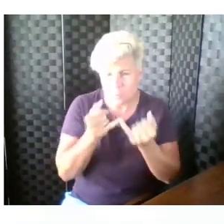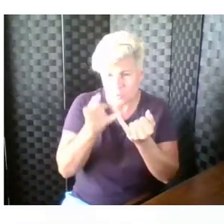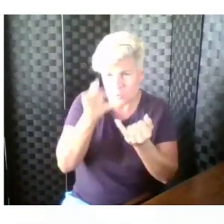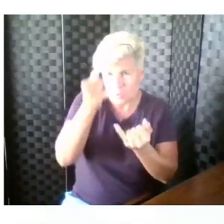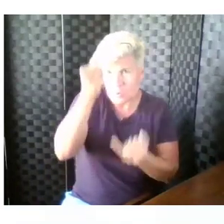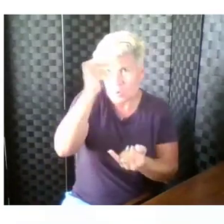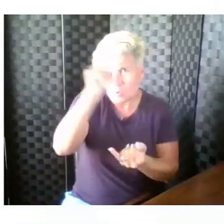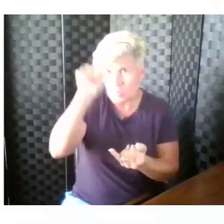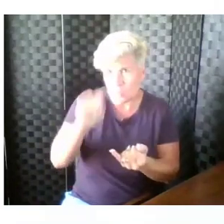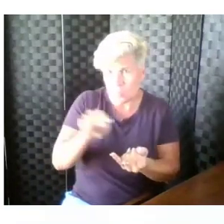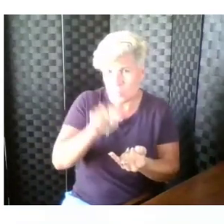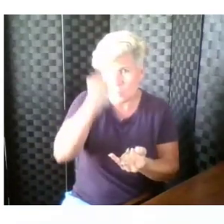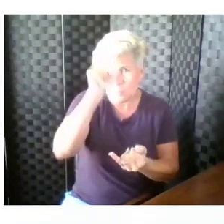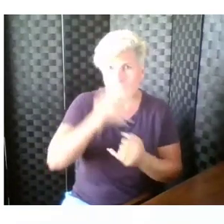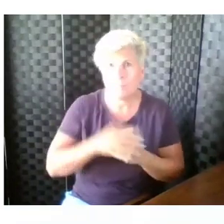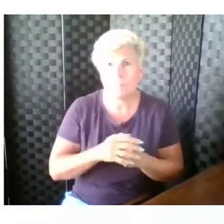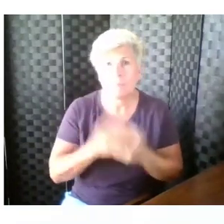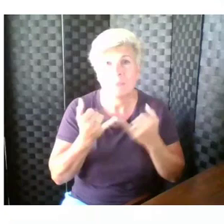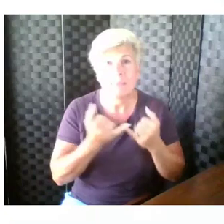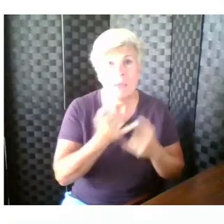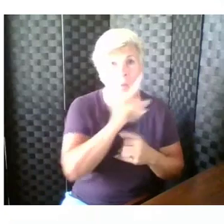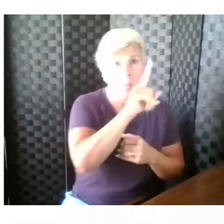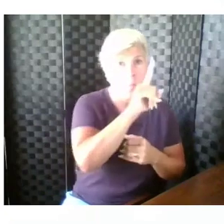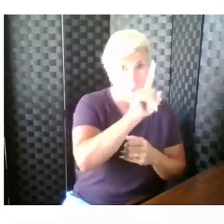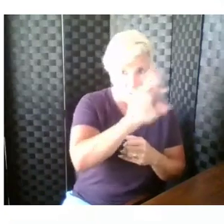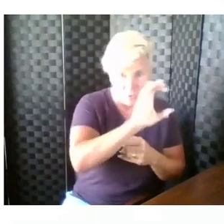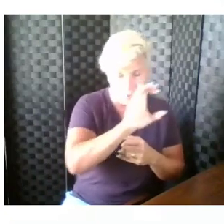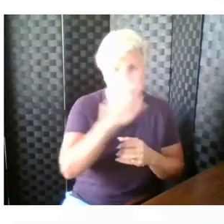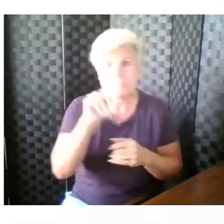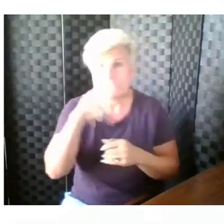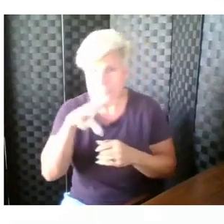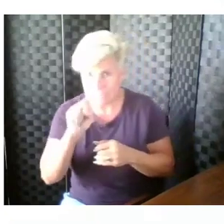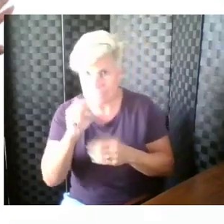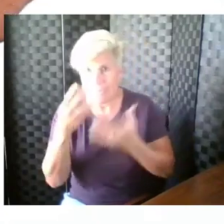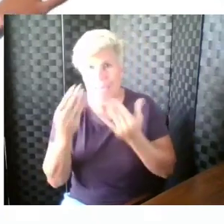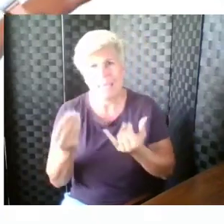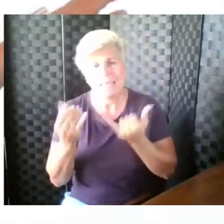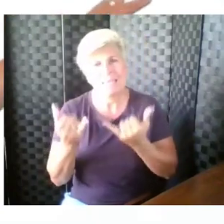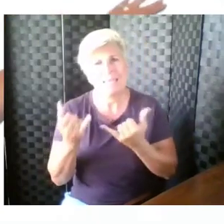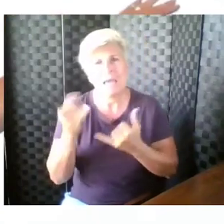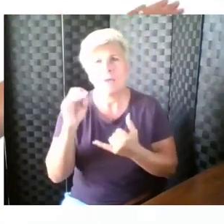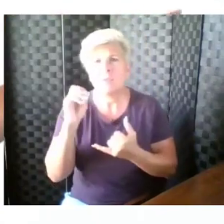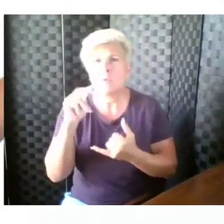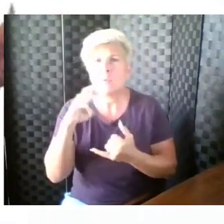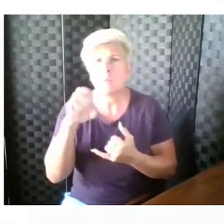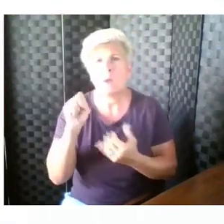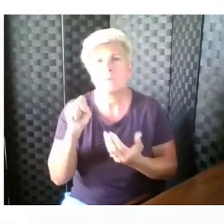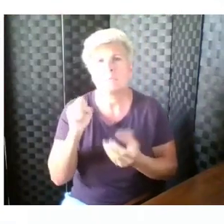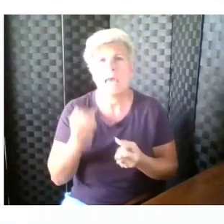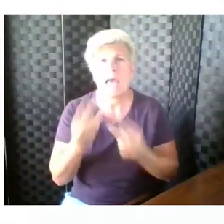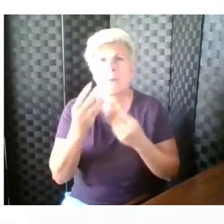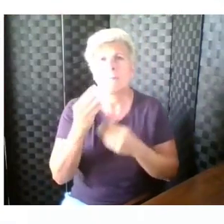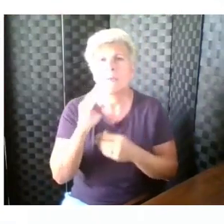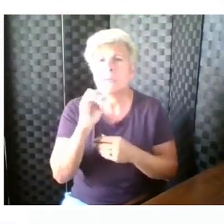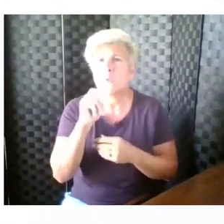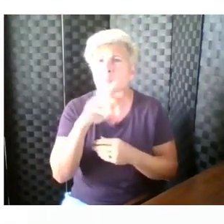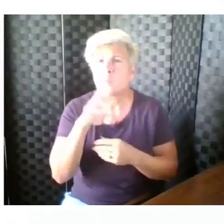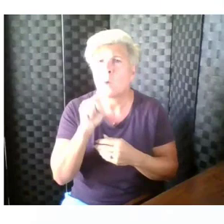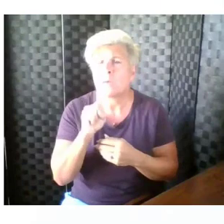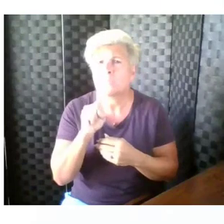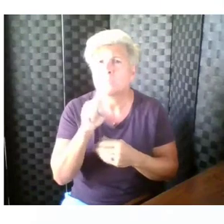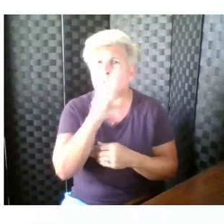skinny rectangle. So now I've represented the 100, I've represented the 10, and now I need to do the ones. How many ones are